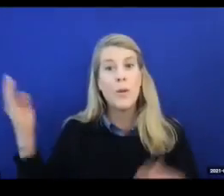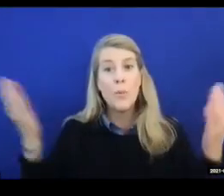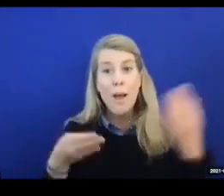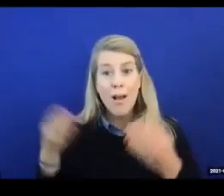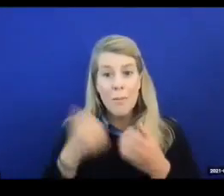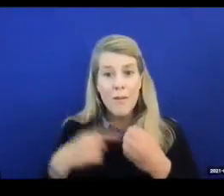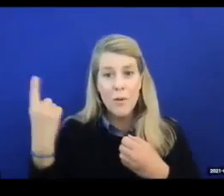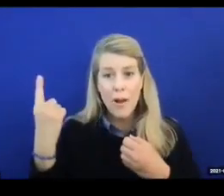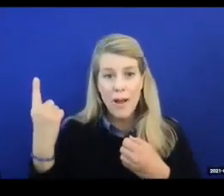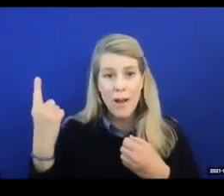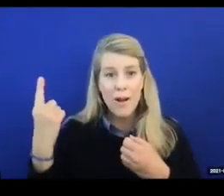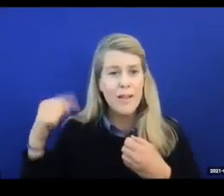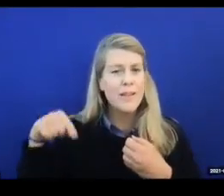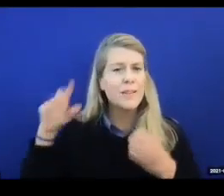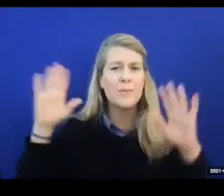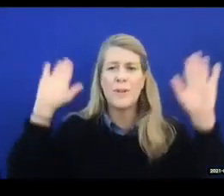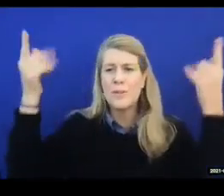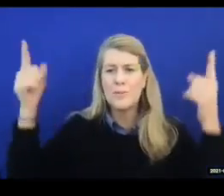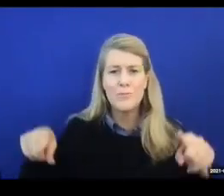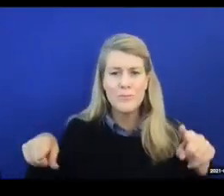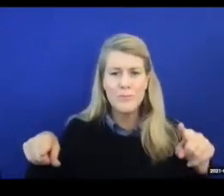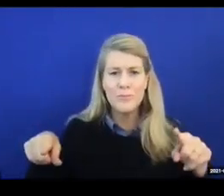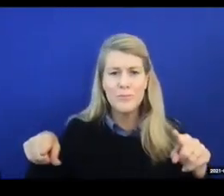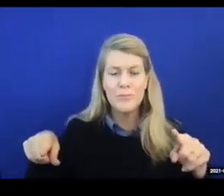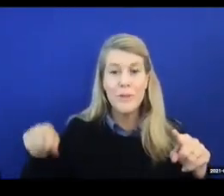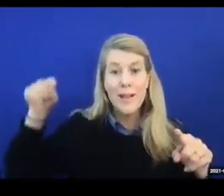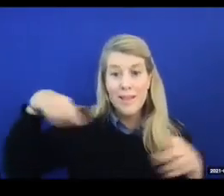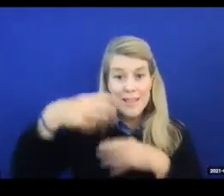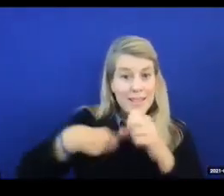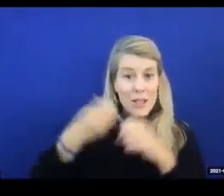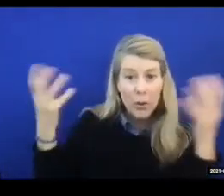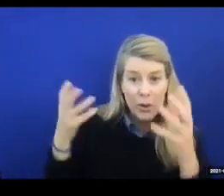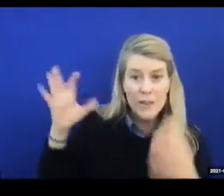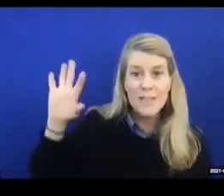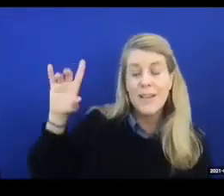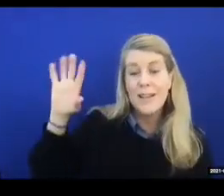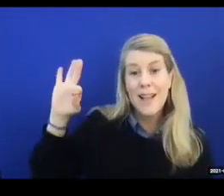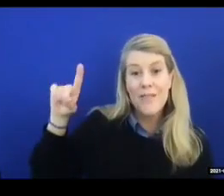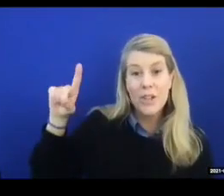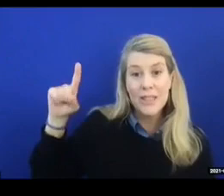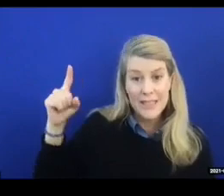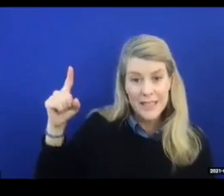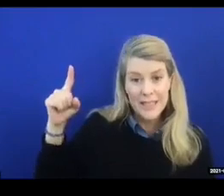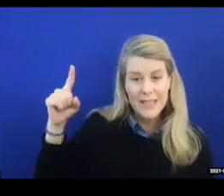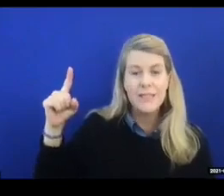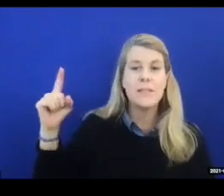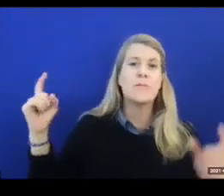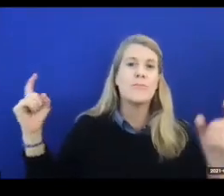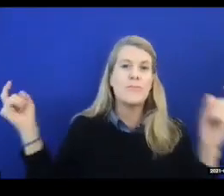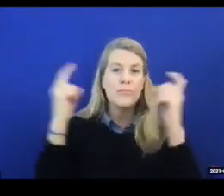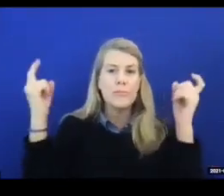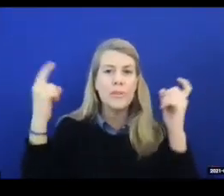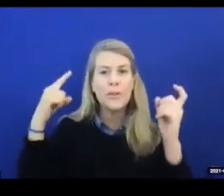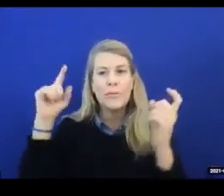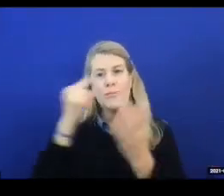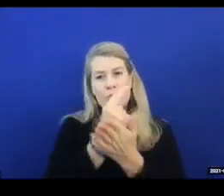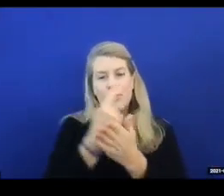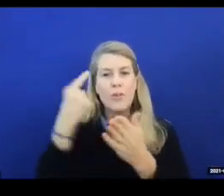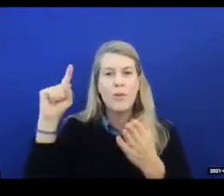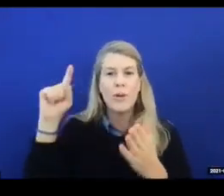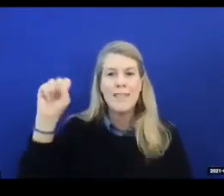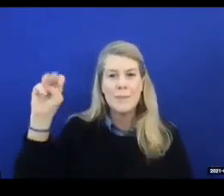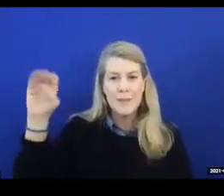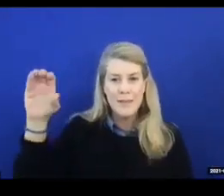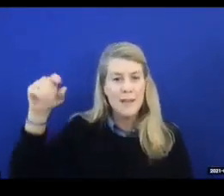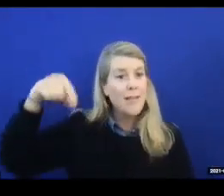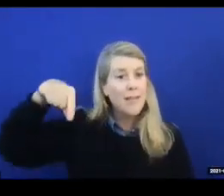Welcome everyone to this wonderful occasion, the 91st commencement exercise of Santa Monica College.